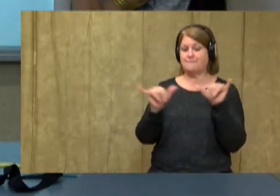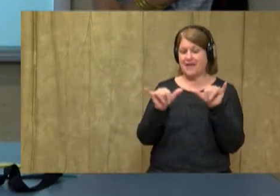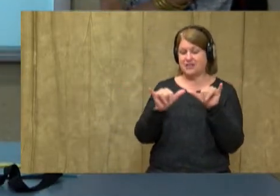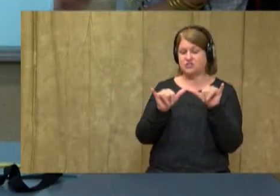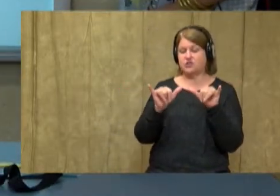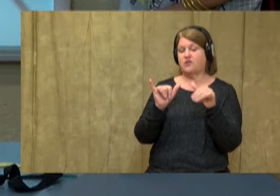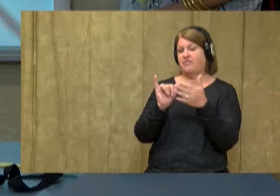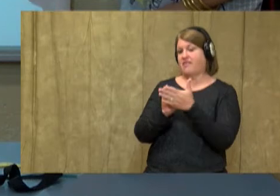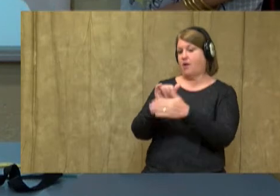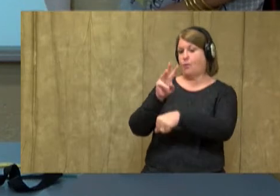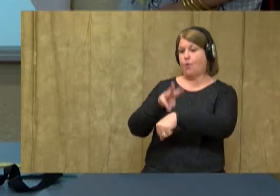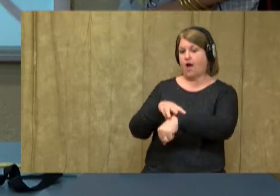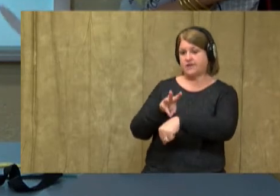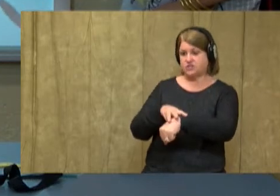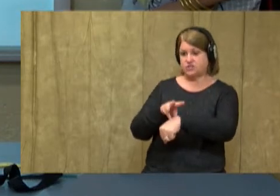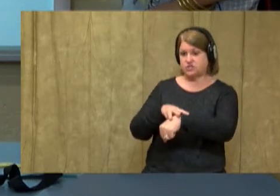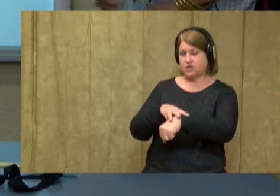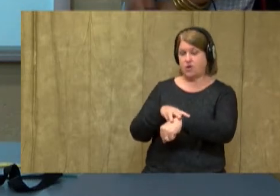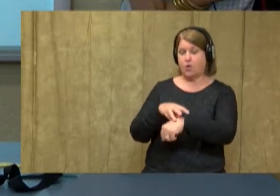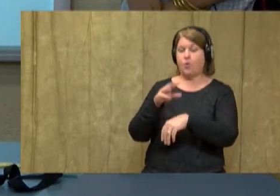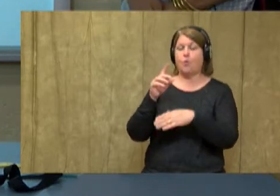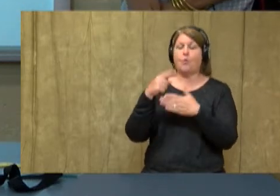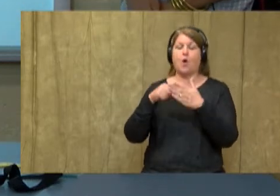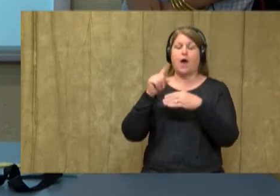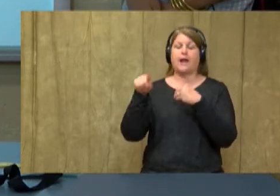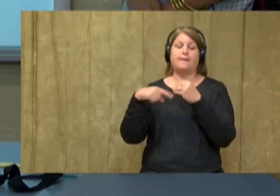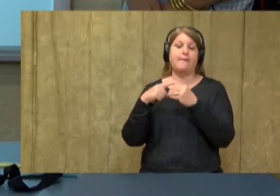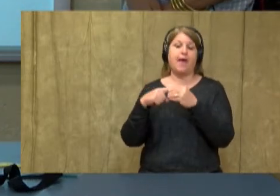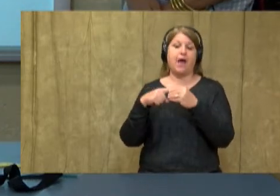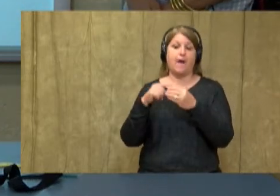watch. What about the paper clips?